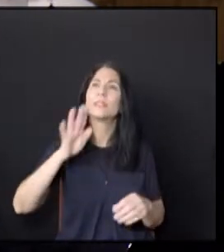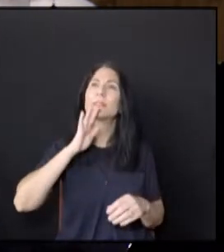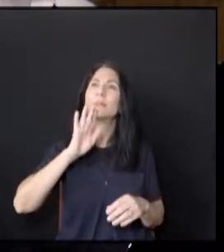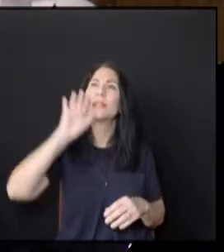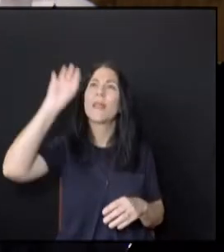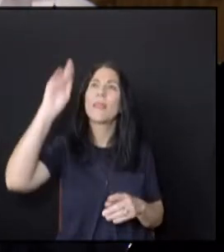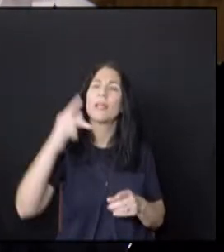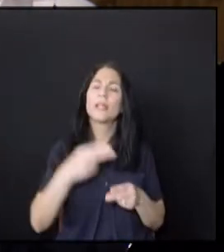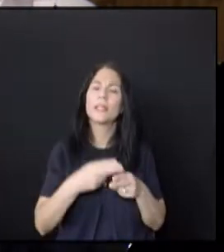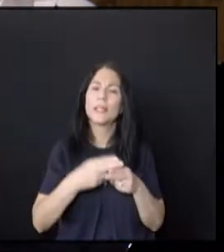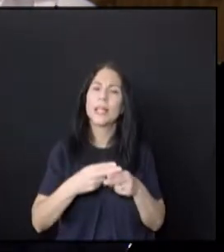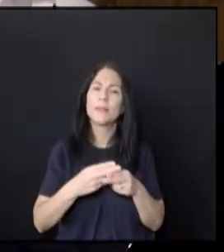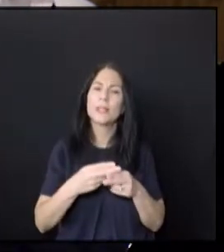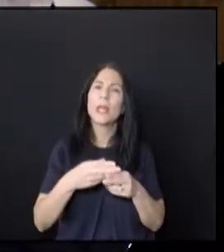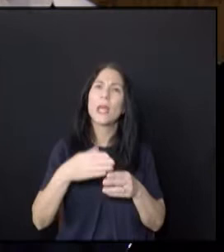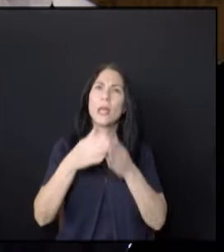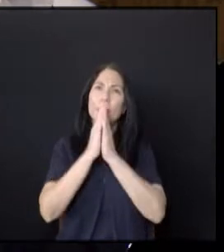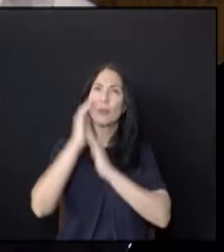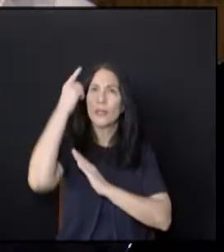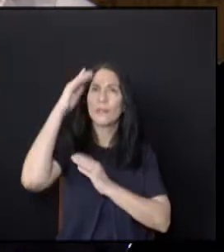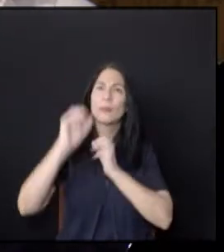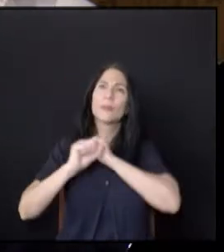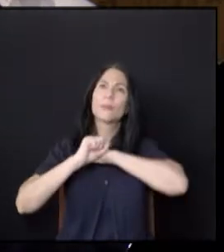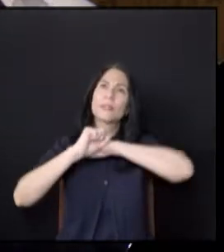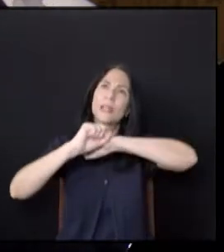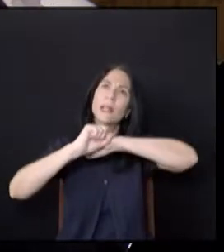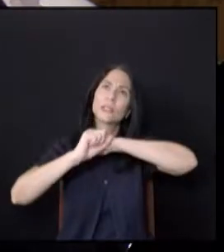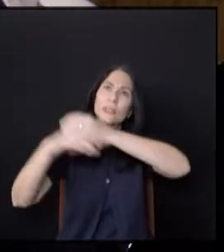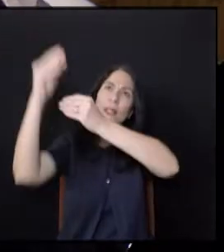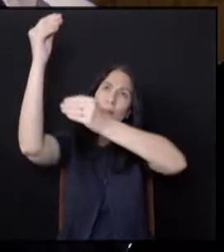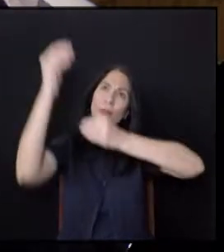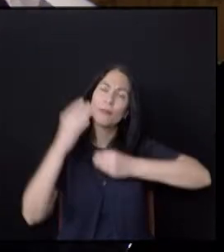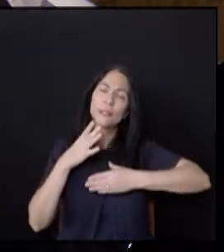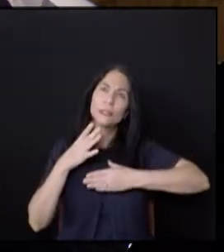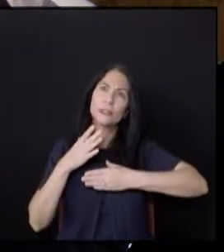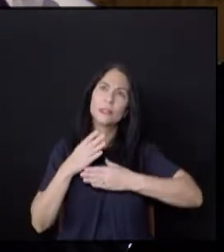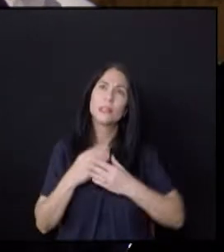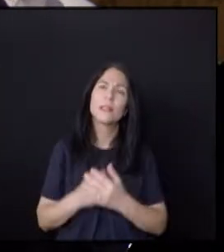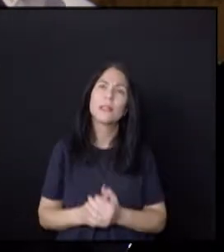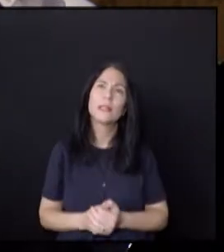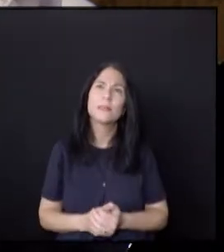We pray for your covering, your protection, your provision.